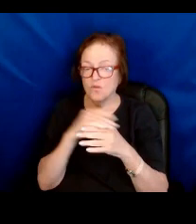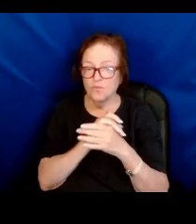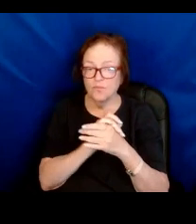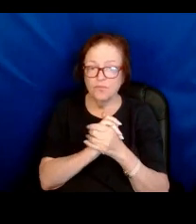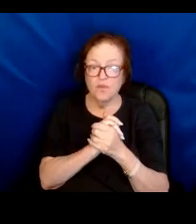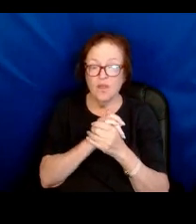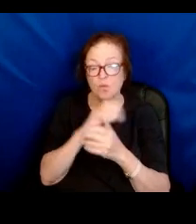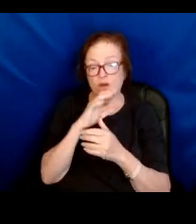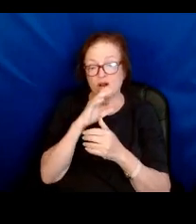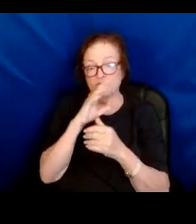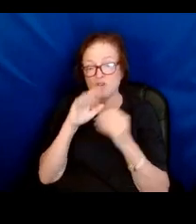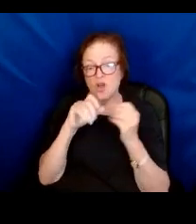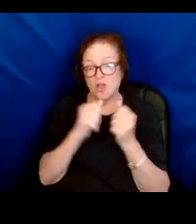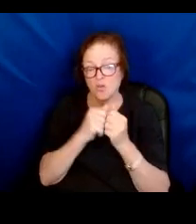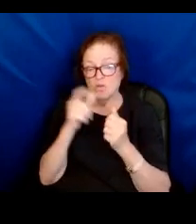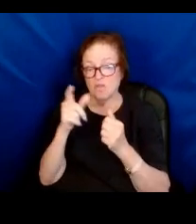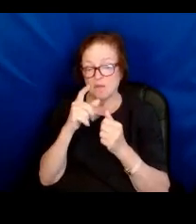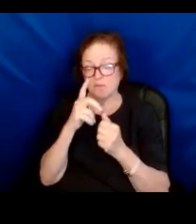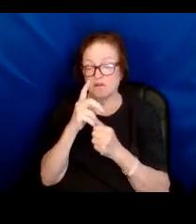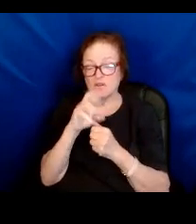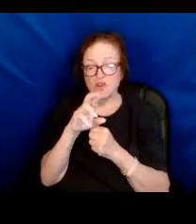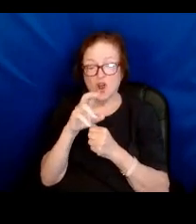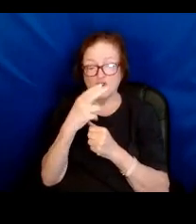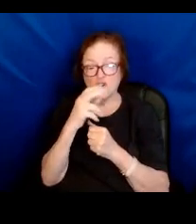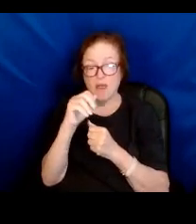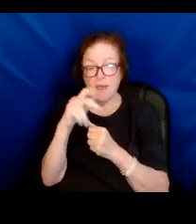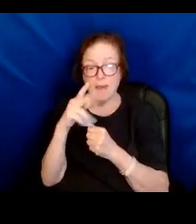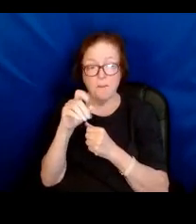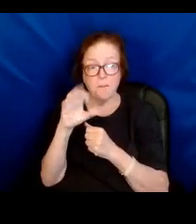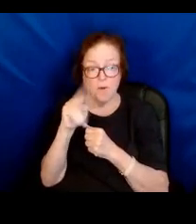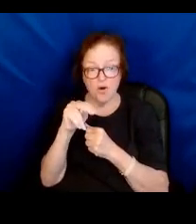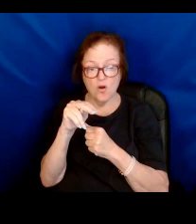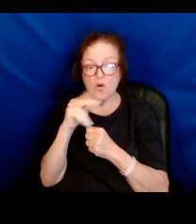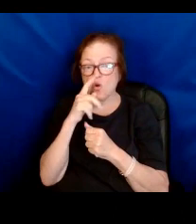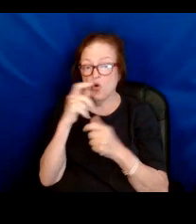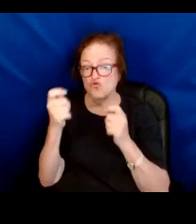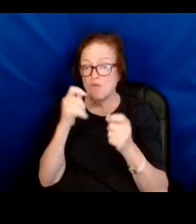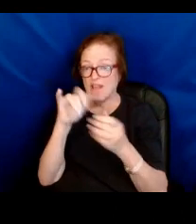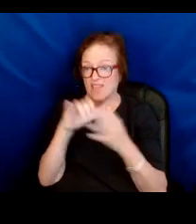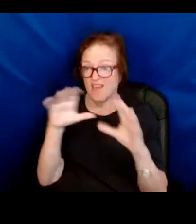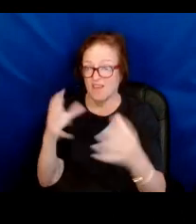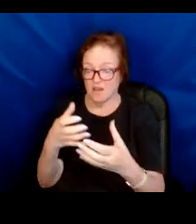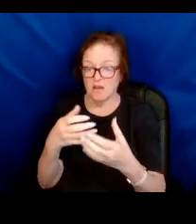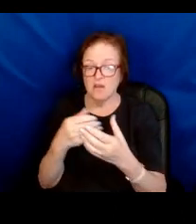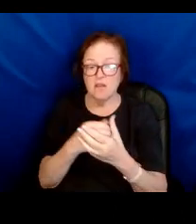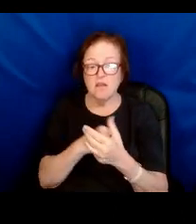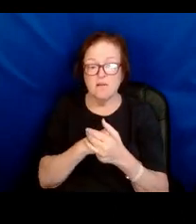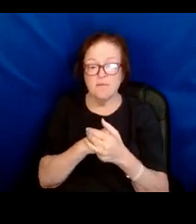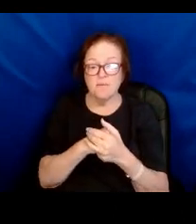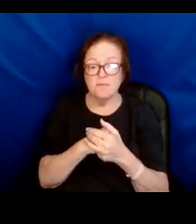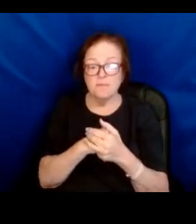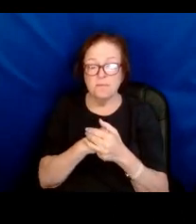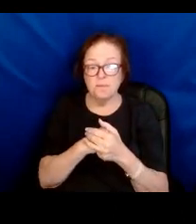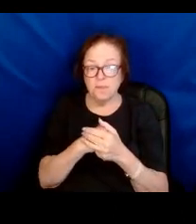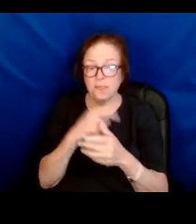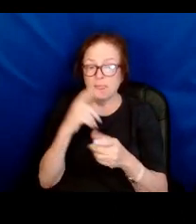this, Dr. Hepburn, who's a psychiatrist, the executive director of NASMHPD, relayed that his first clinical, when